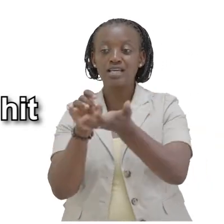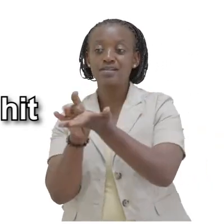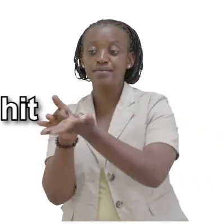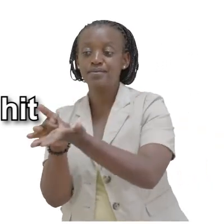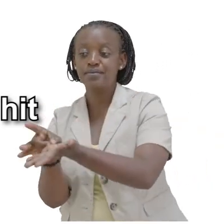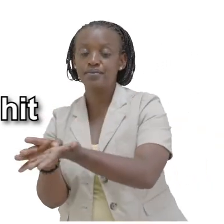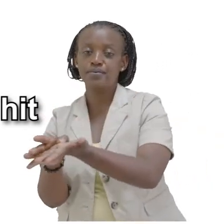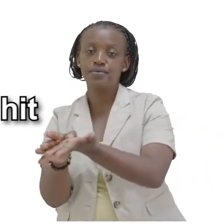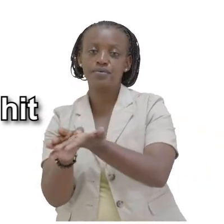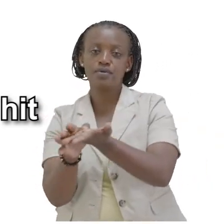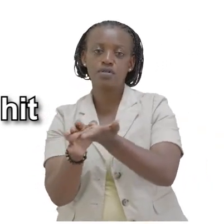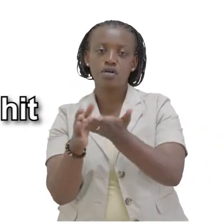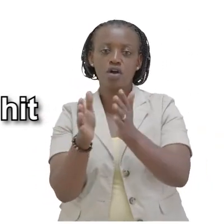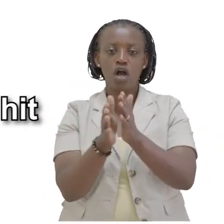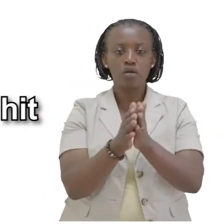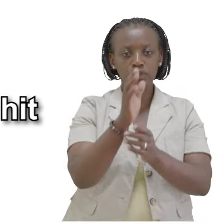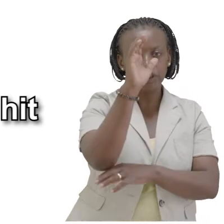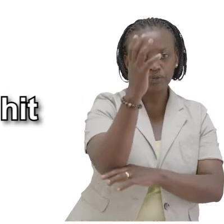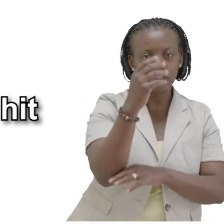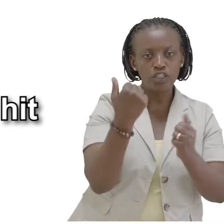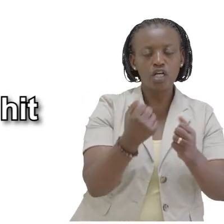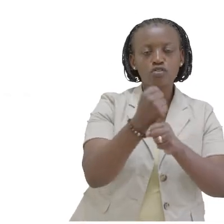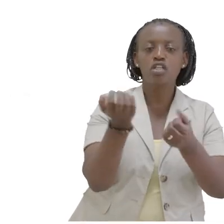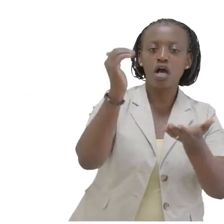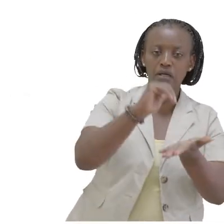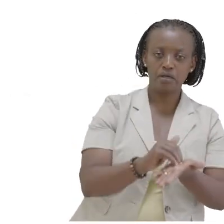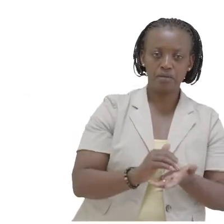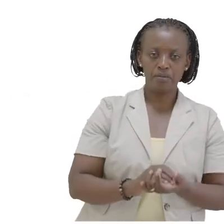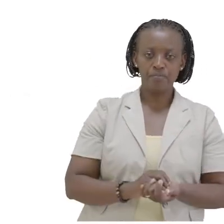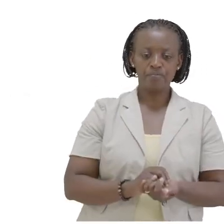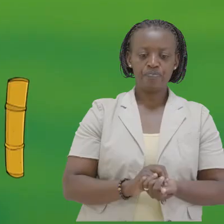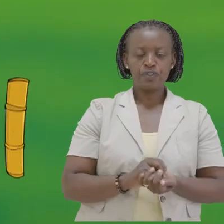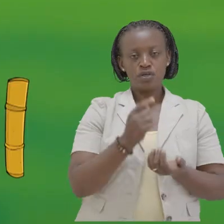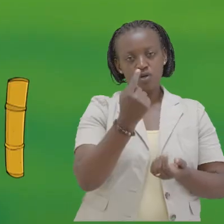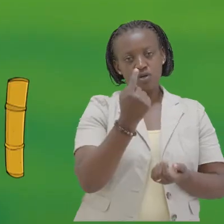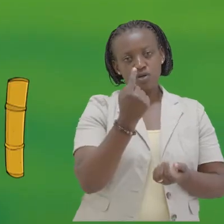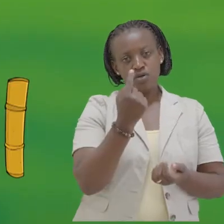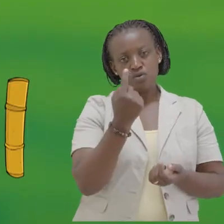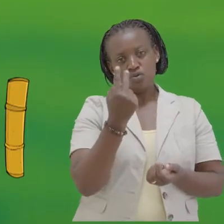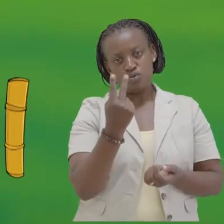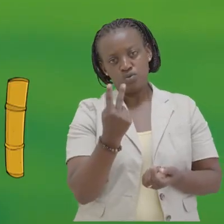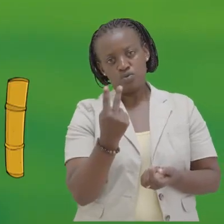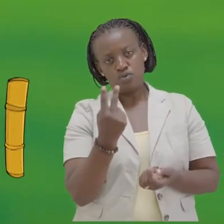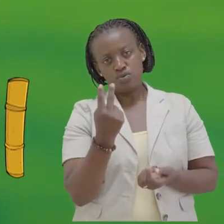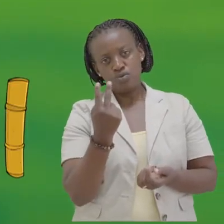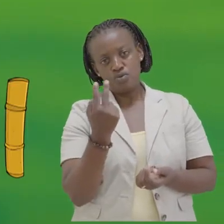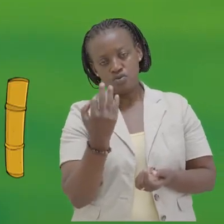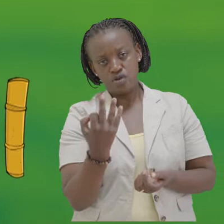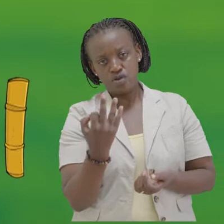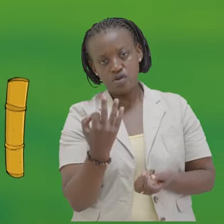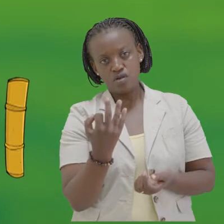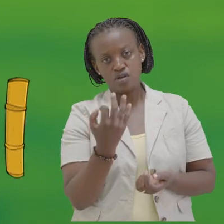15 that I hit and count the remaining sticks. Let us do it together. One,